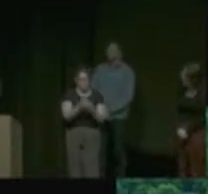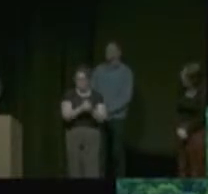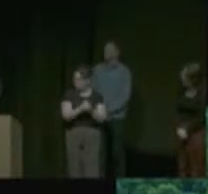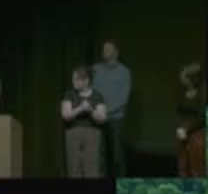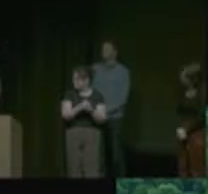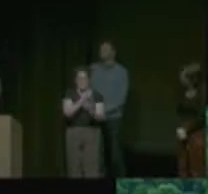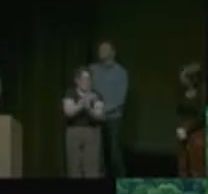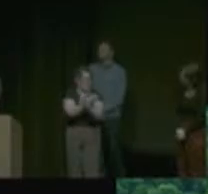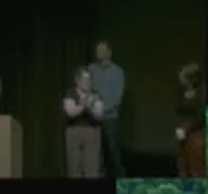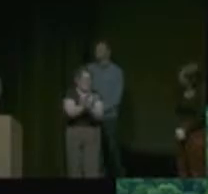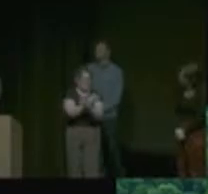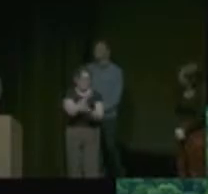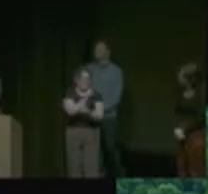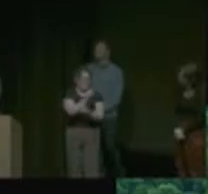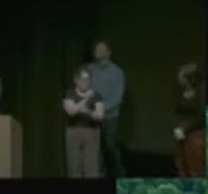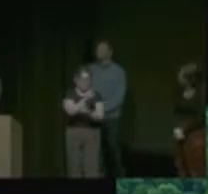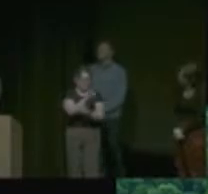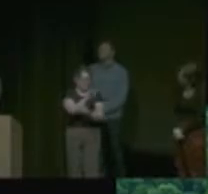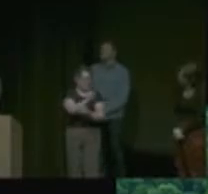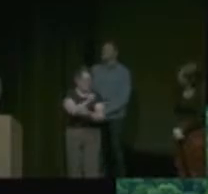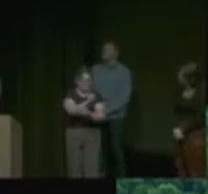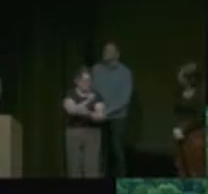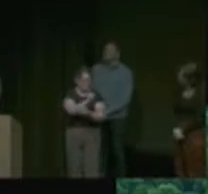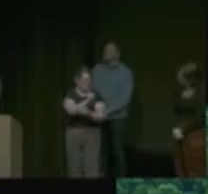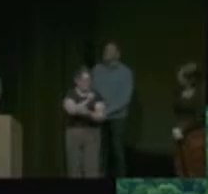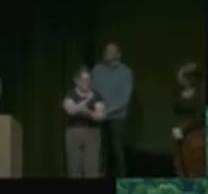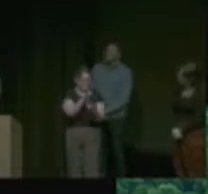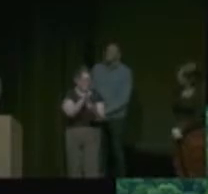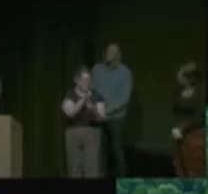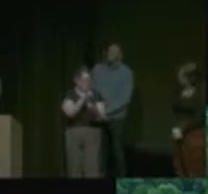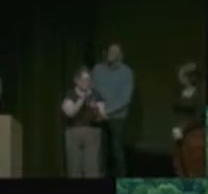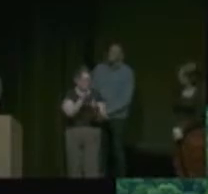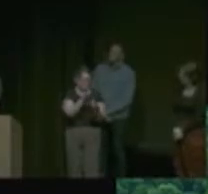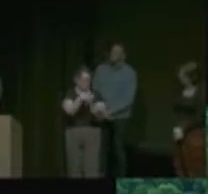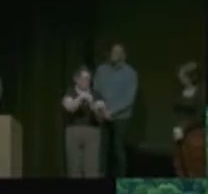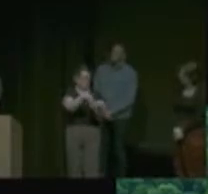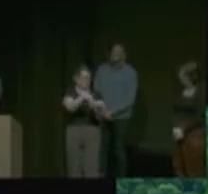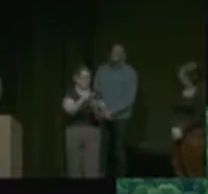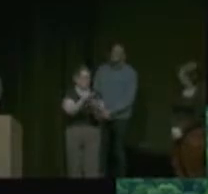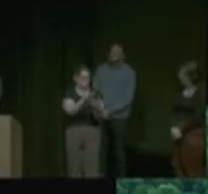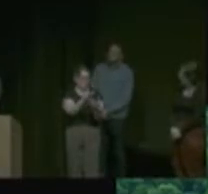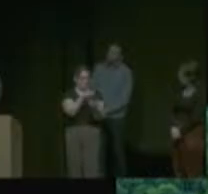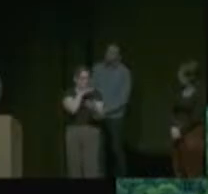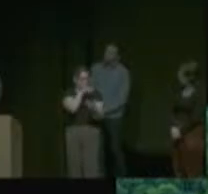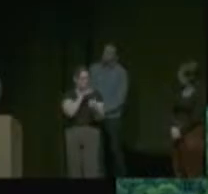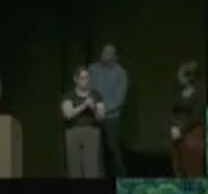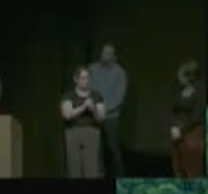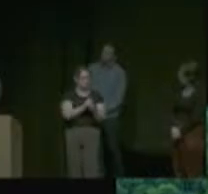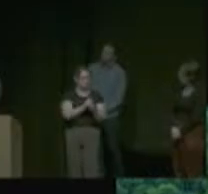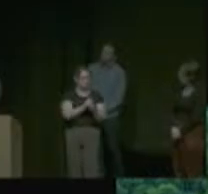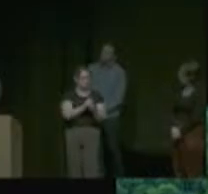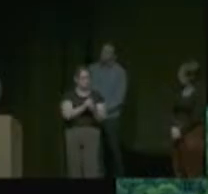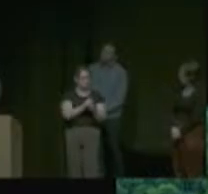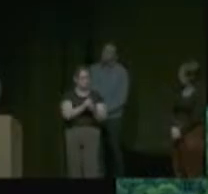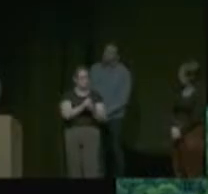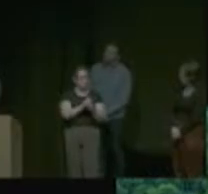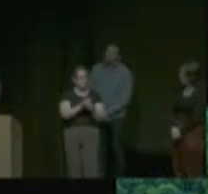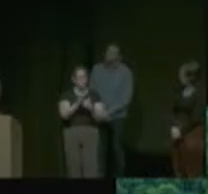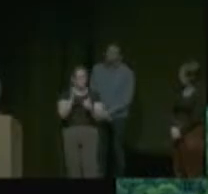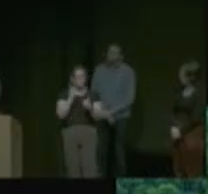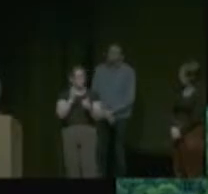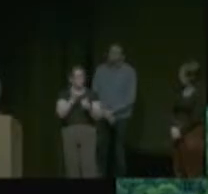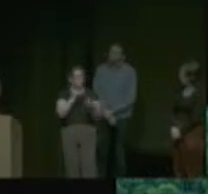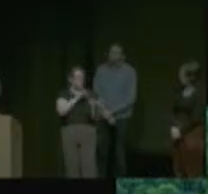the toxins, the material itself, the contaminants that are within it, there was a treatability study that was